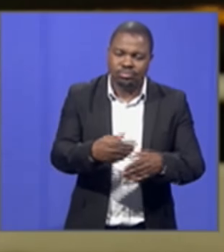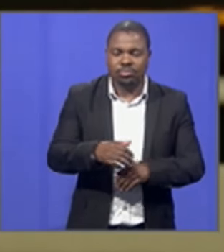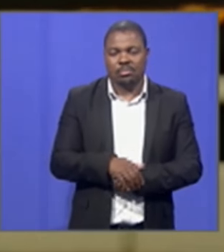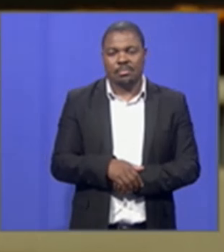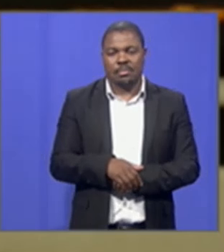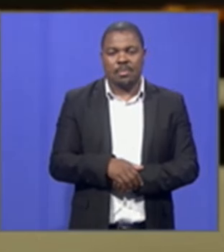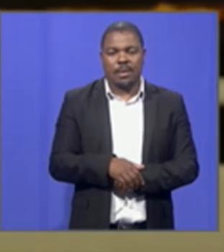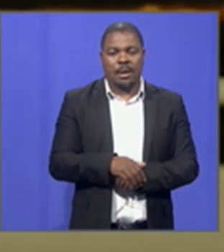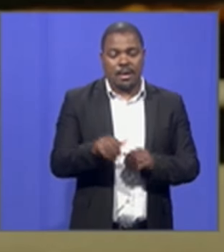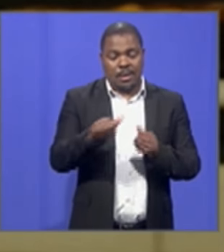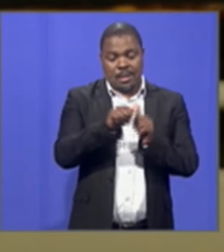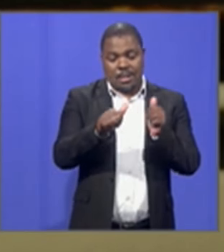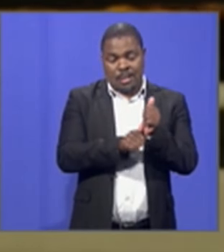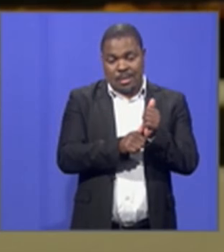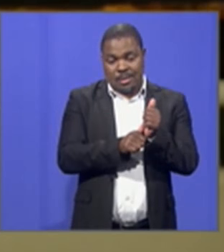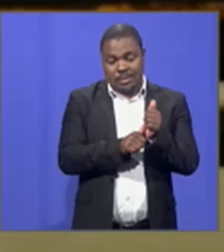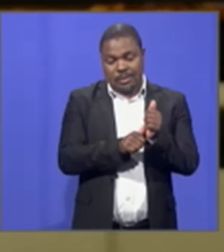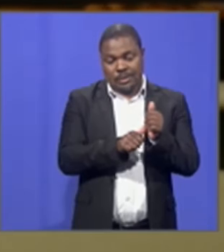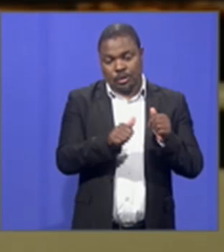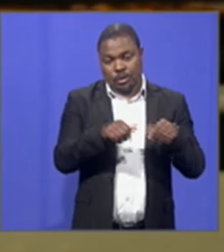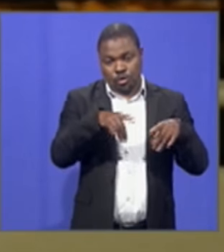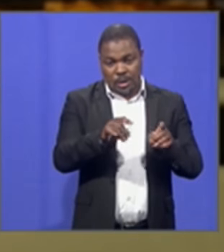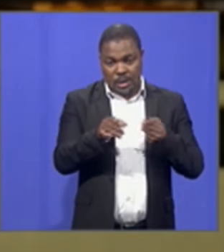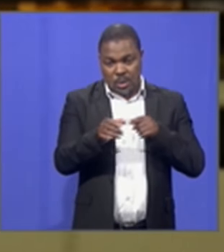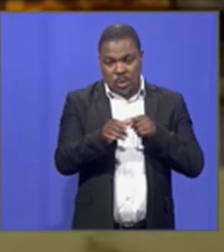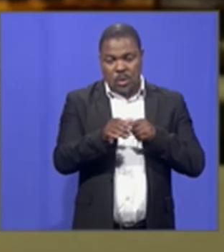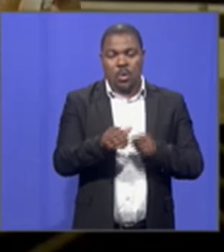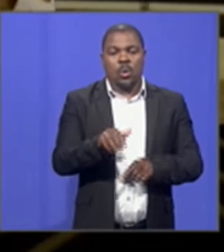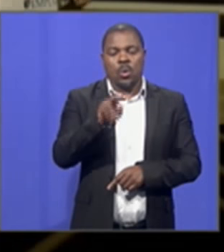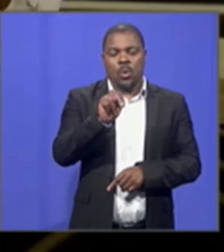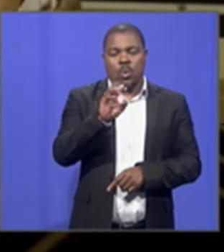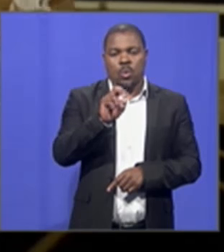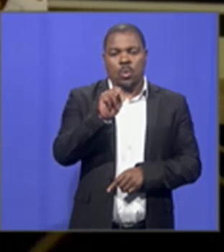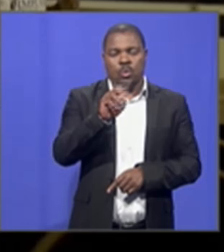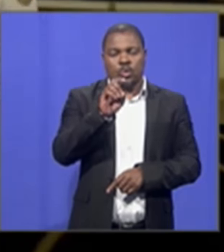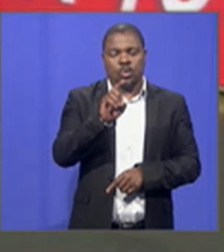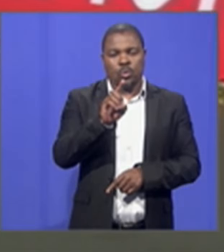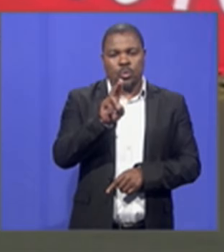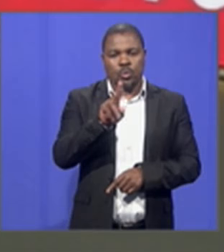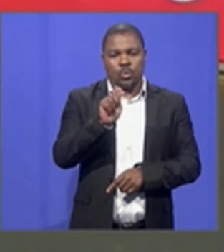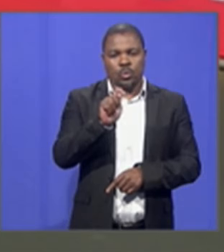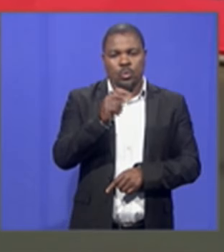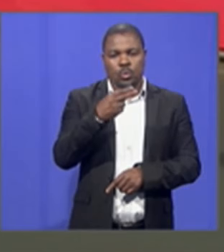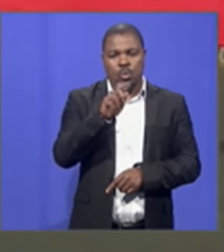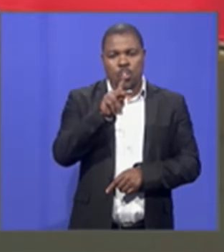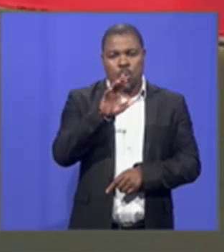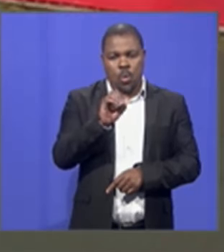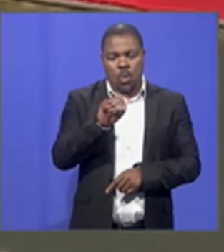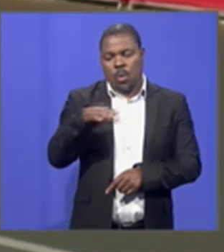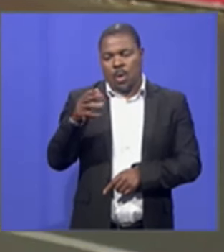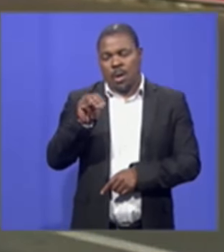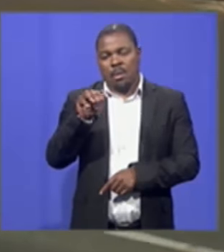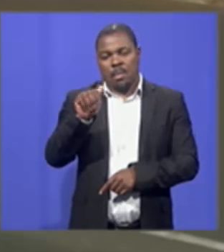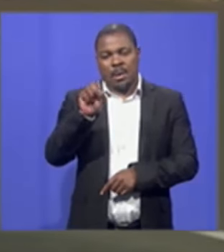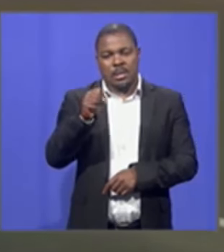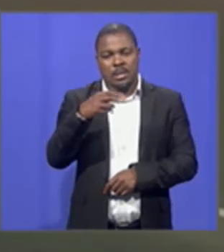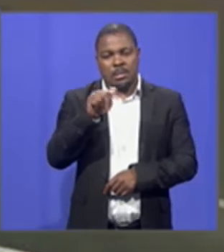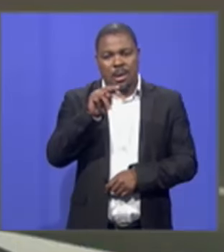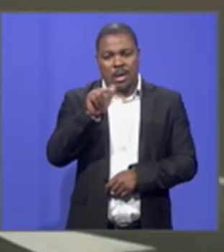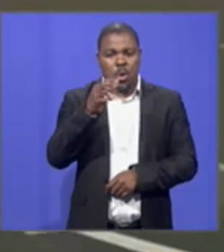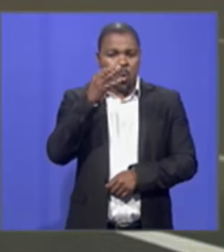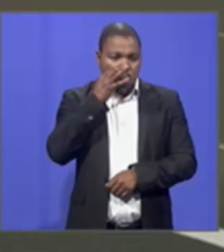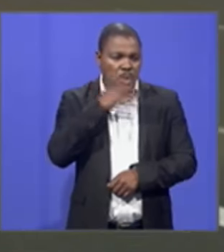motlatša modulasetulo wa Comrades Marathon Association Nontutu wo Mashimane o re ba tlo tšwela pele go thuša